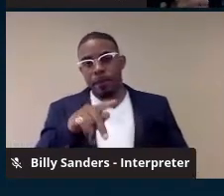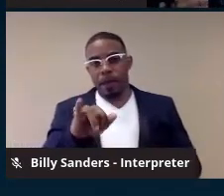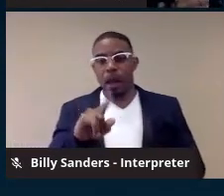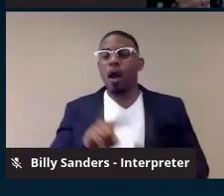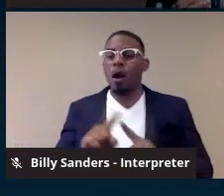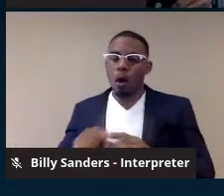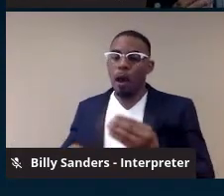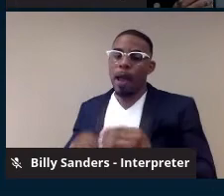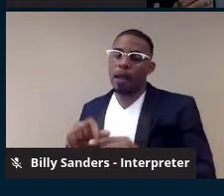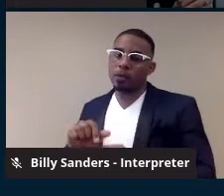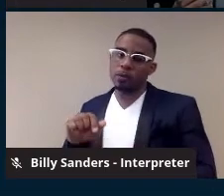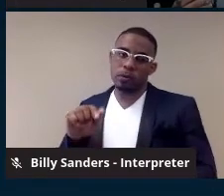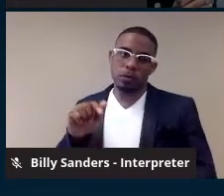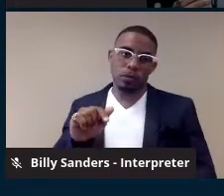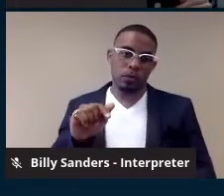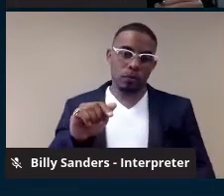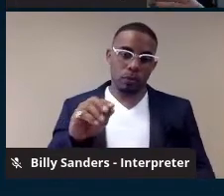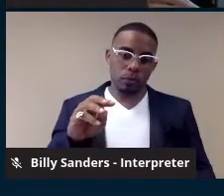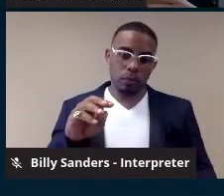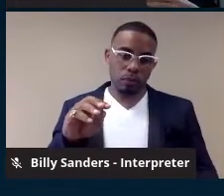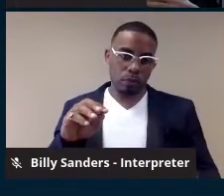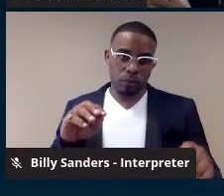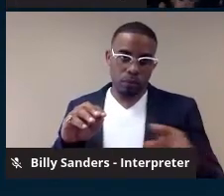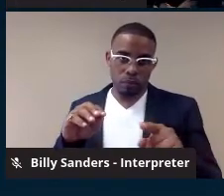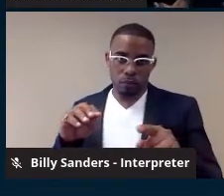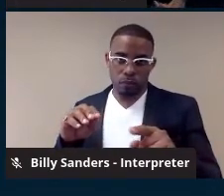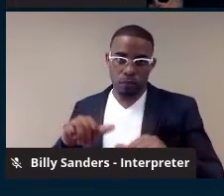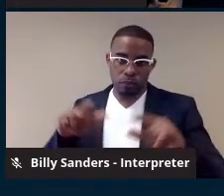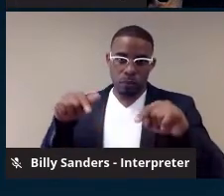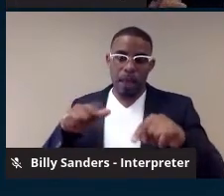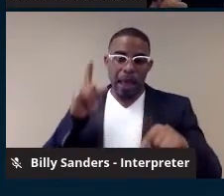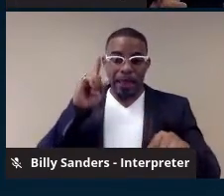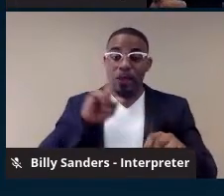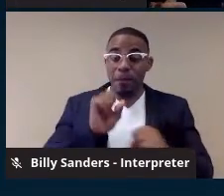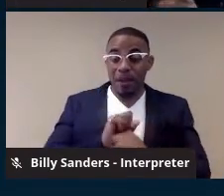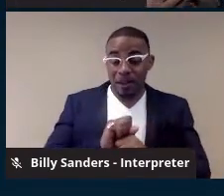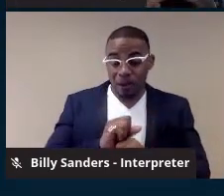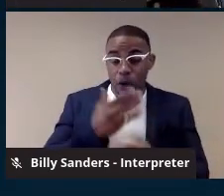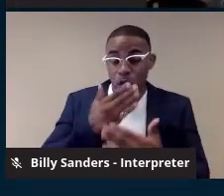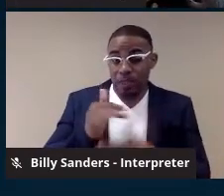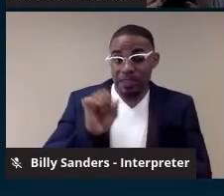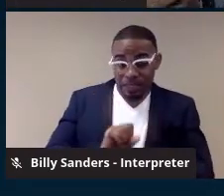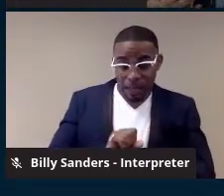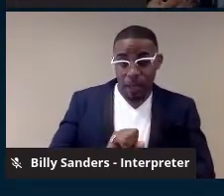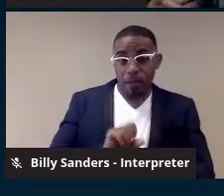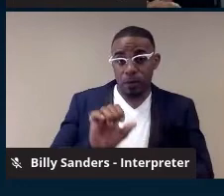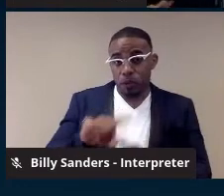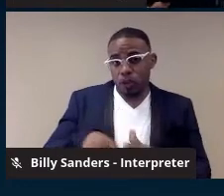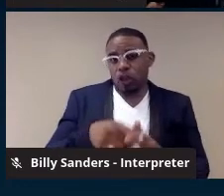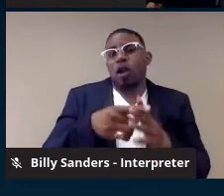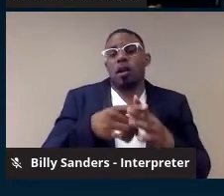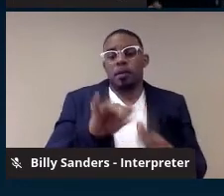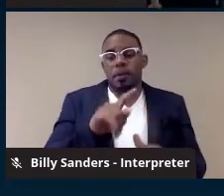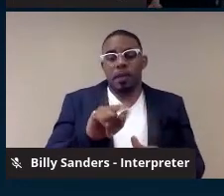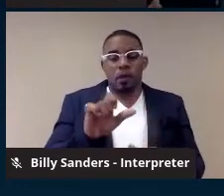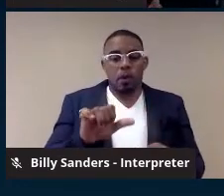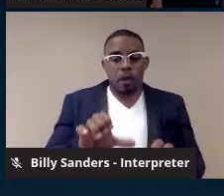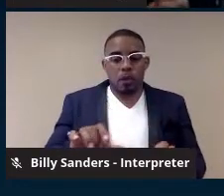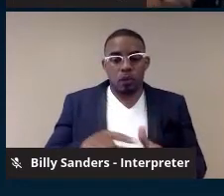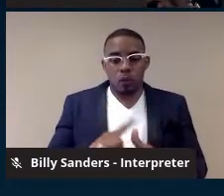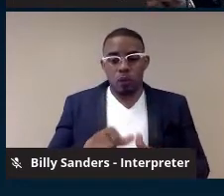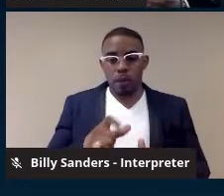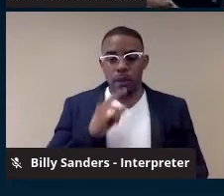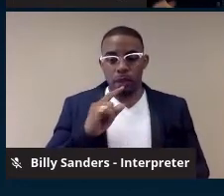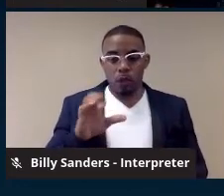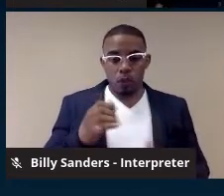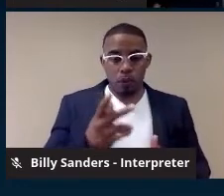add it to the nav. I think they've made it really, they've done a really good job in this like starter kit when Visual Studio, when you